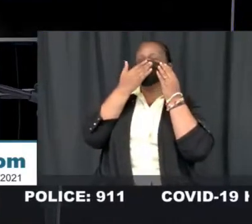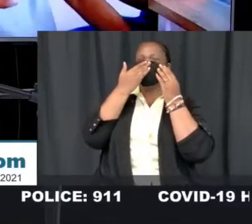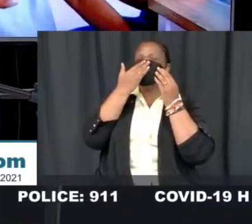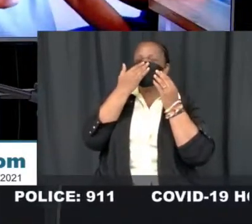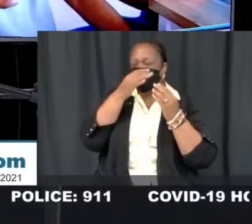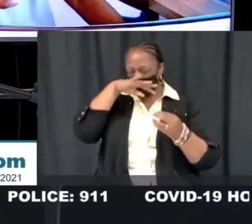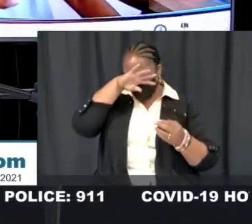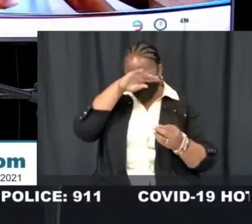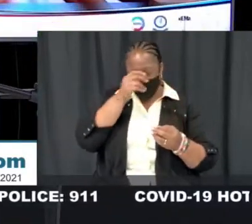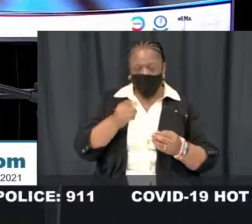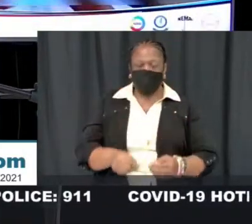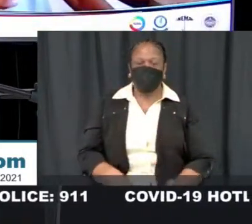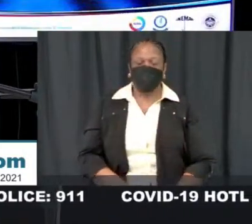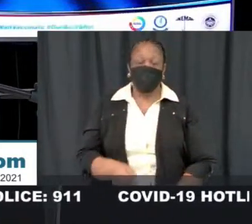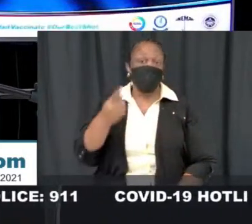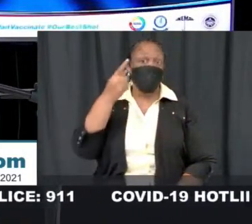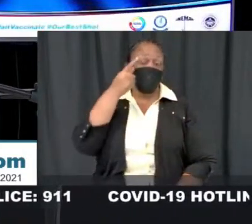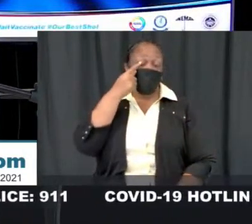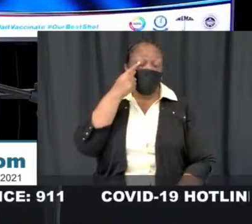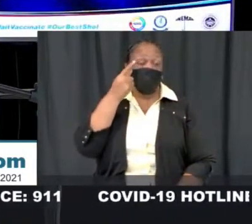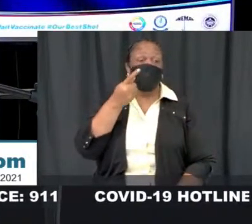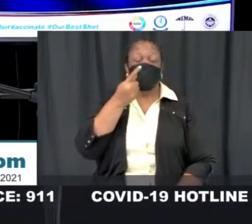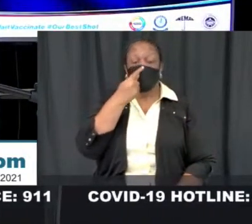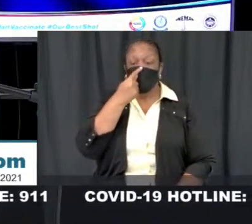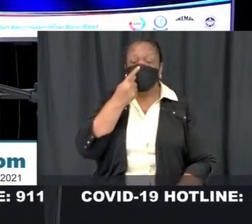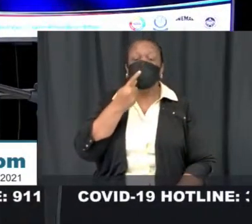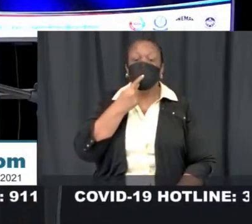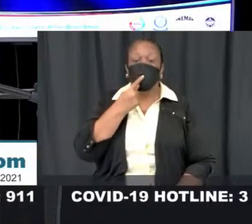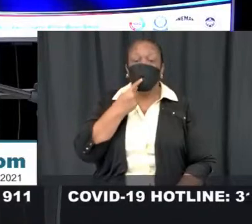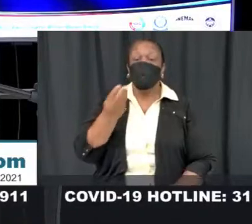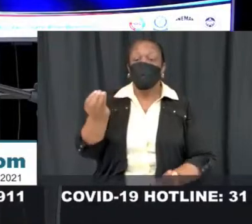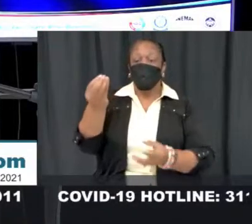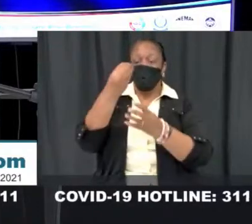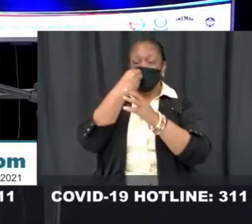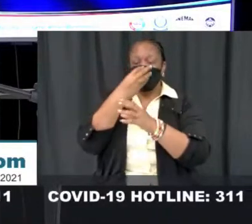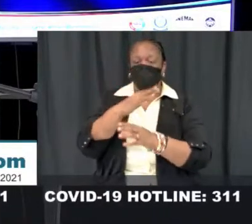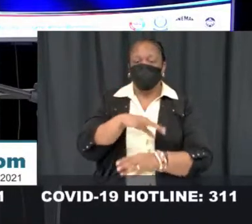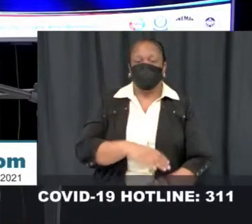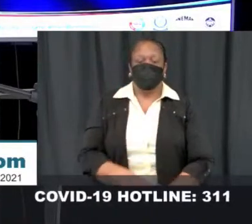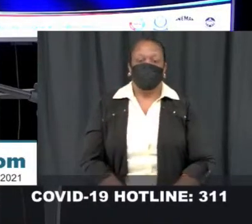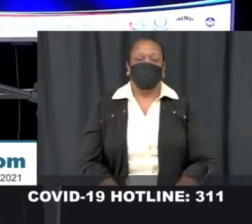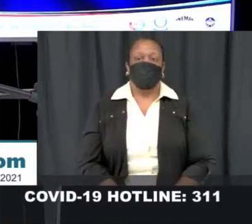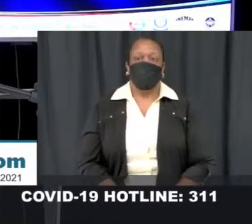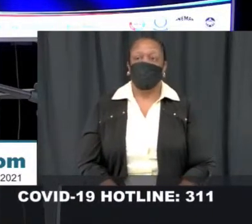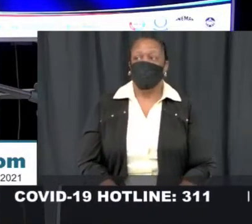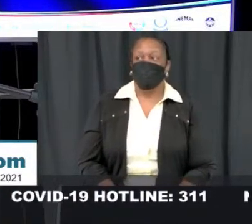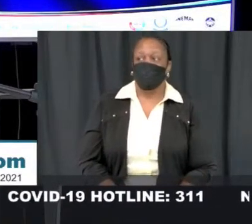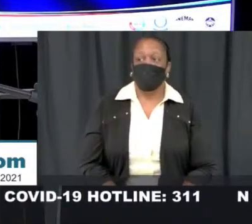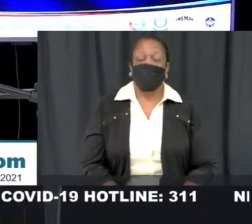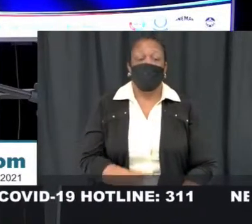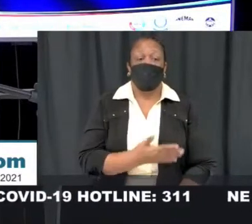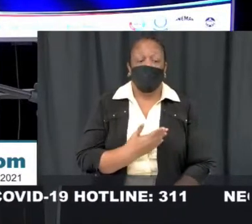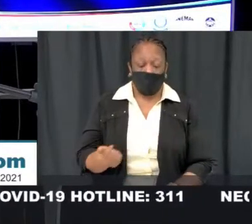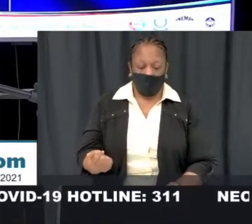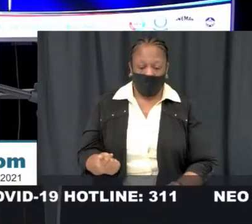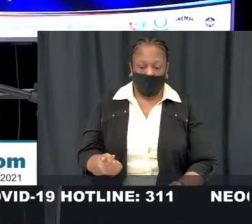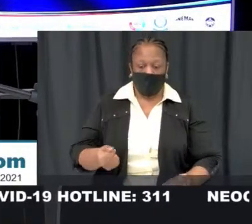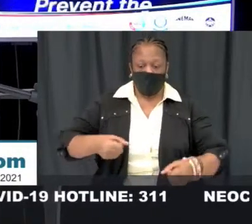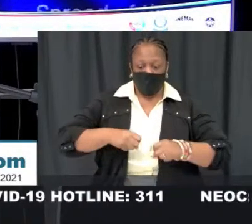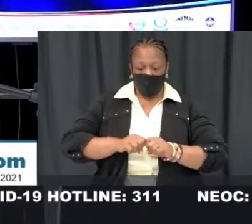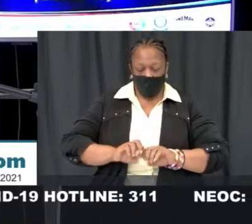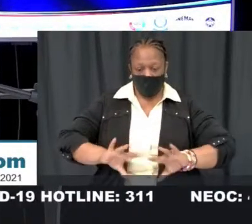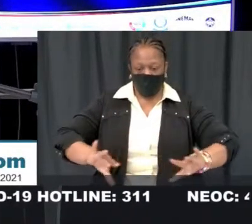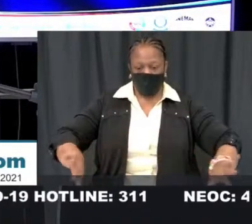eyes, nose, or mouth. The virus can also spread in poorly ventilated